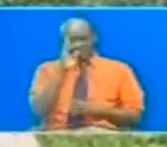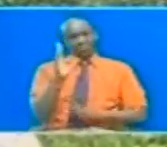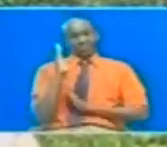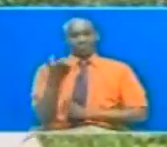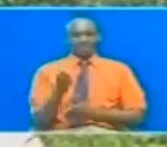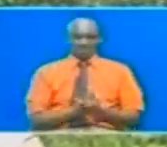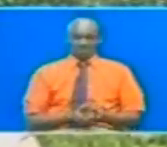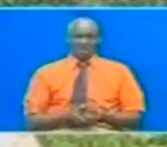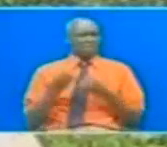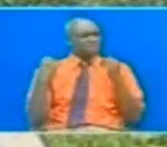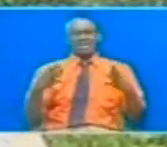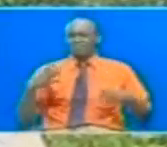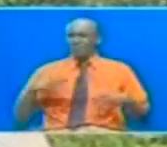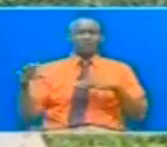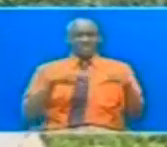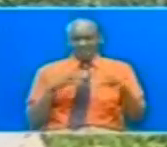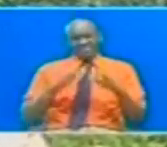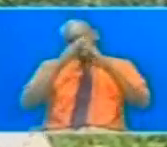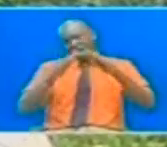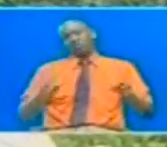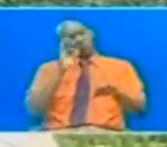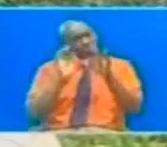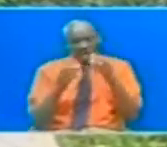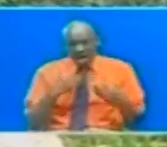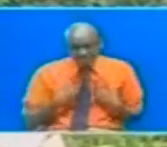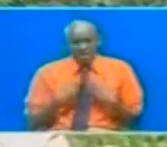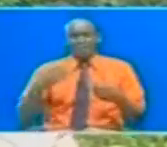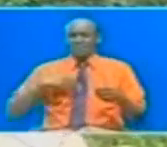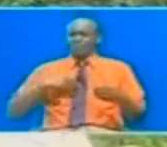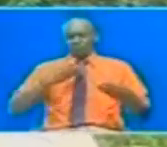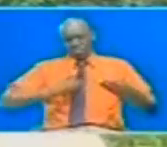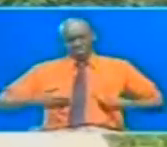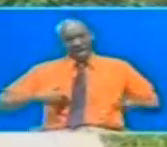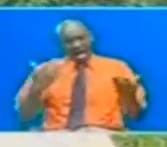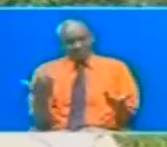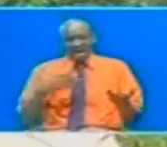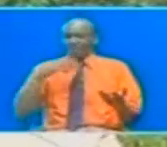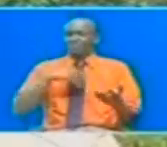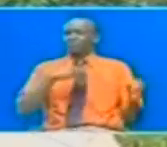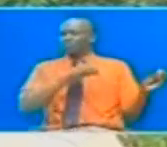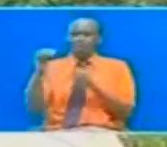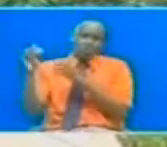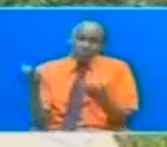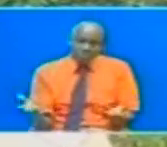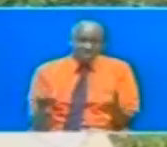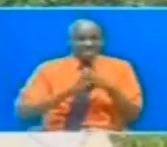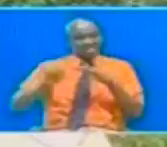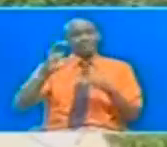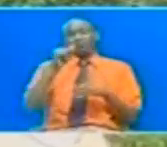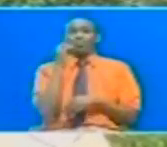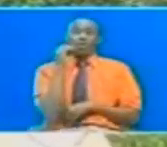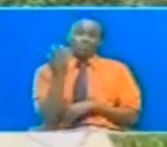watu wameteseka, nyumba zimechomwa, watu wameumia, wengine wameama, wametorokea